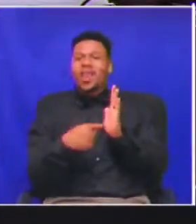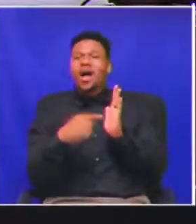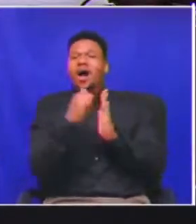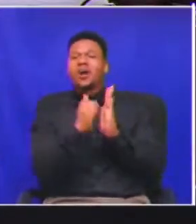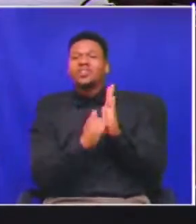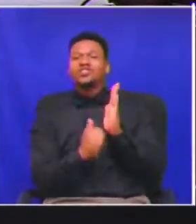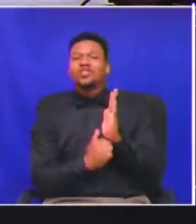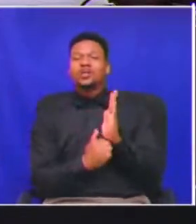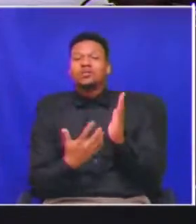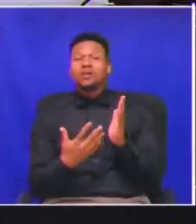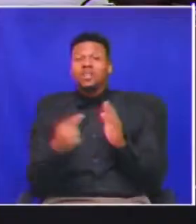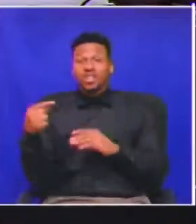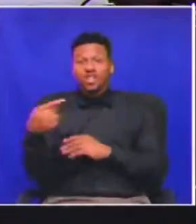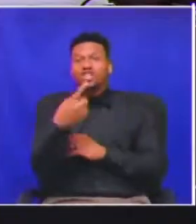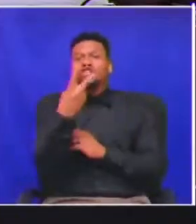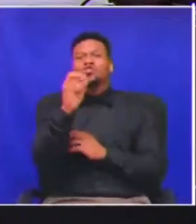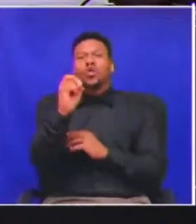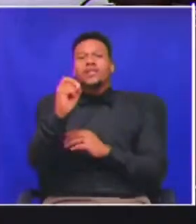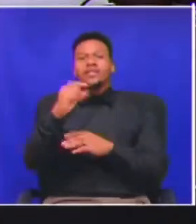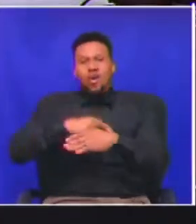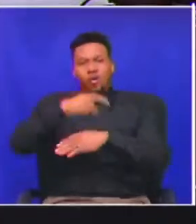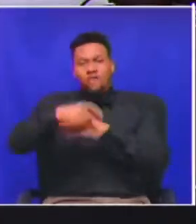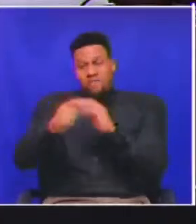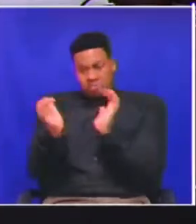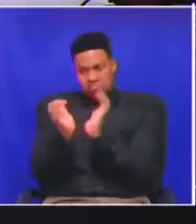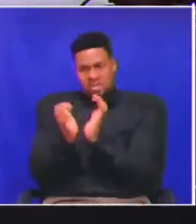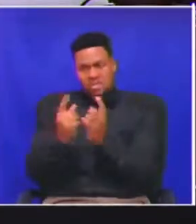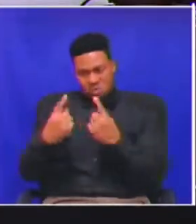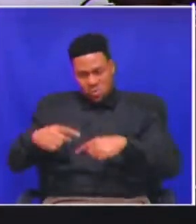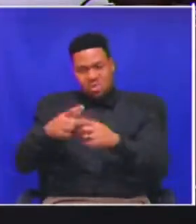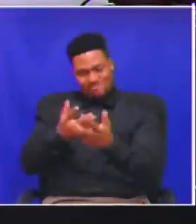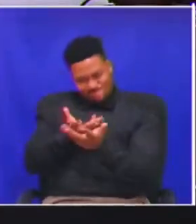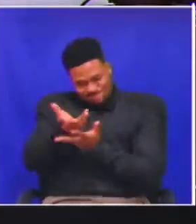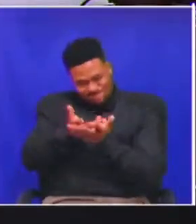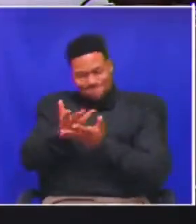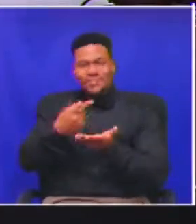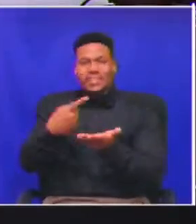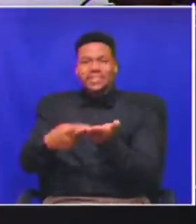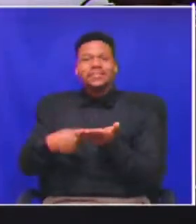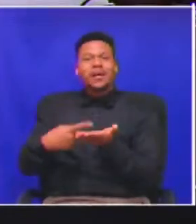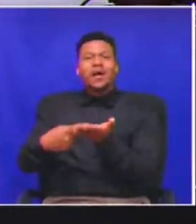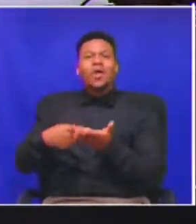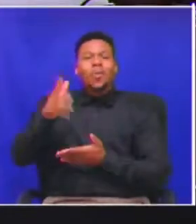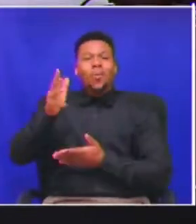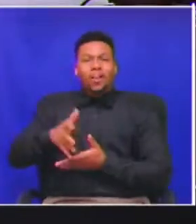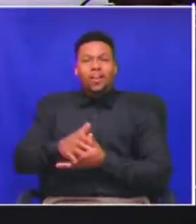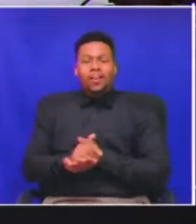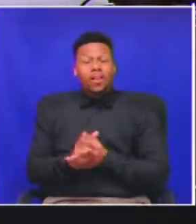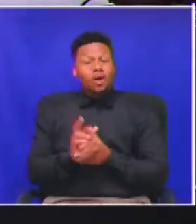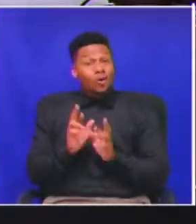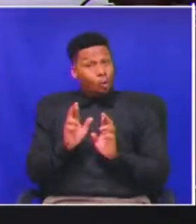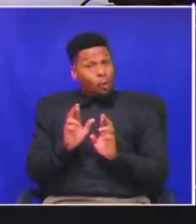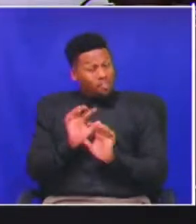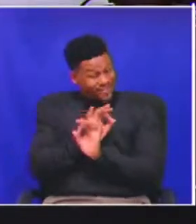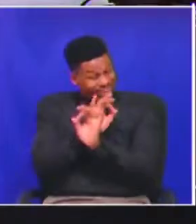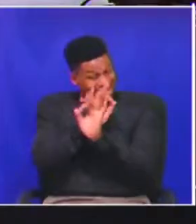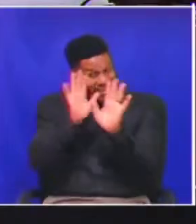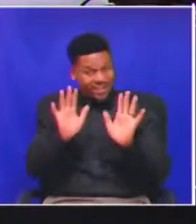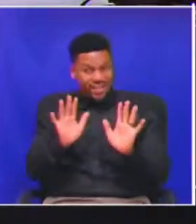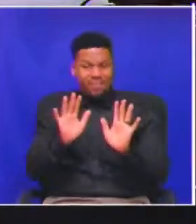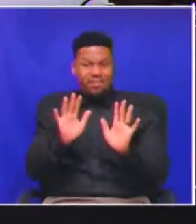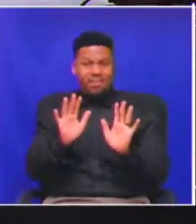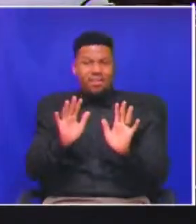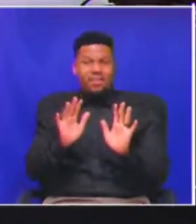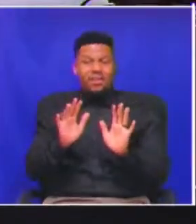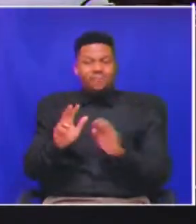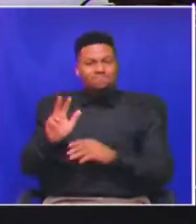at the G20, and we're hoping and trusting that there will be a clear declaration about how this type